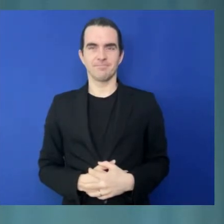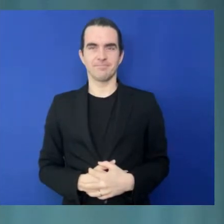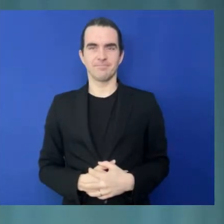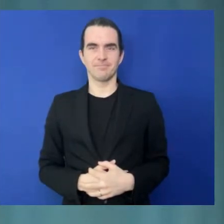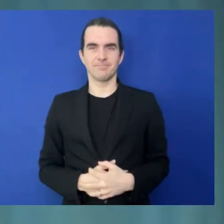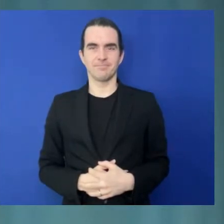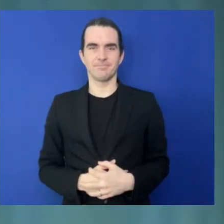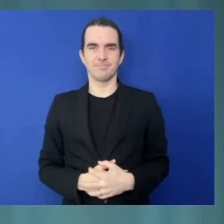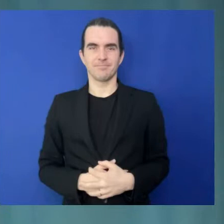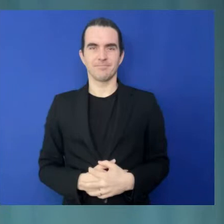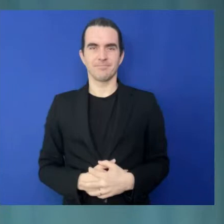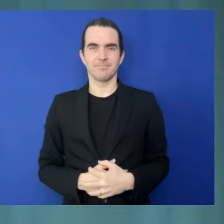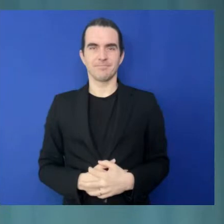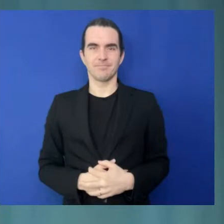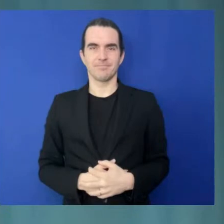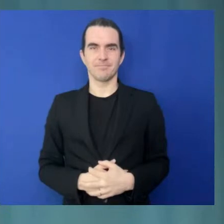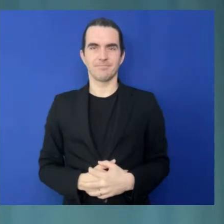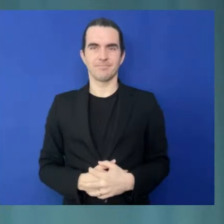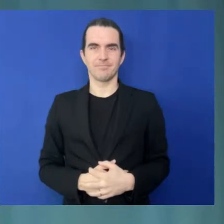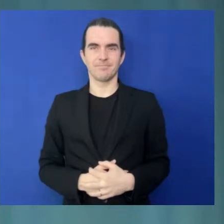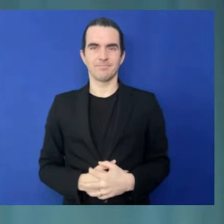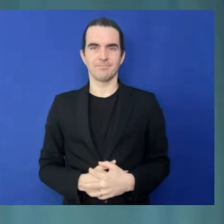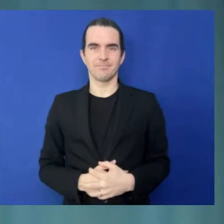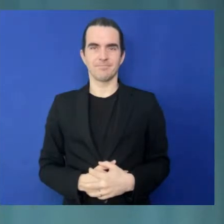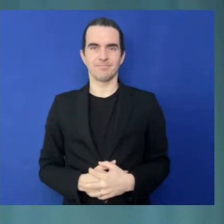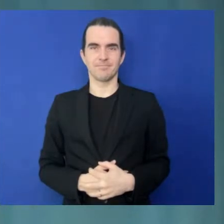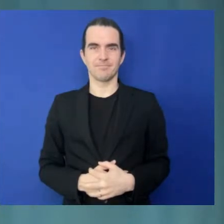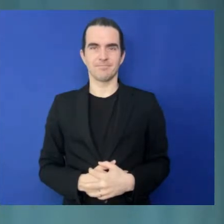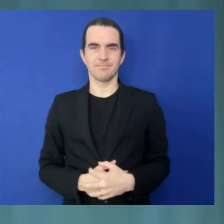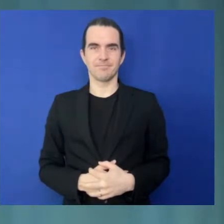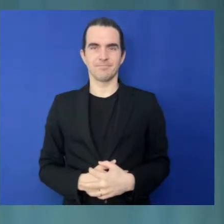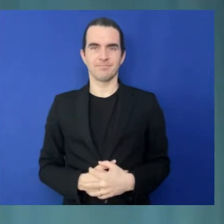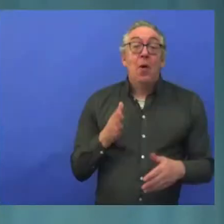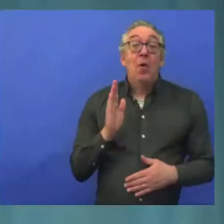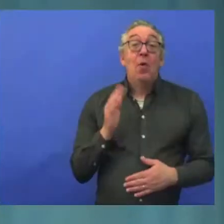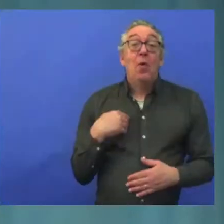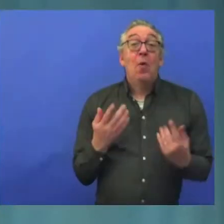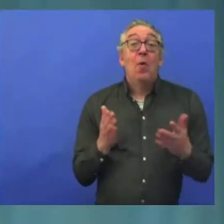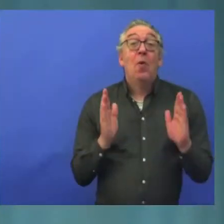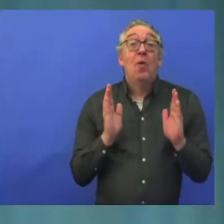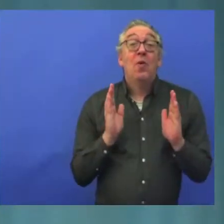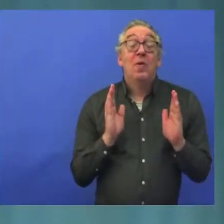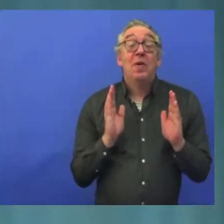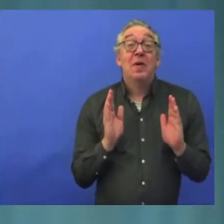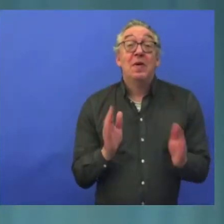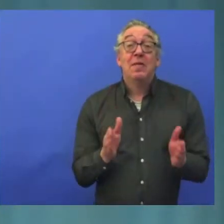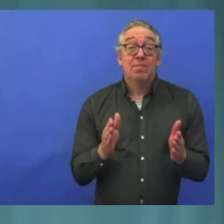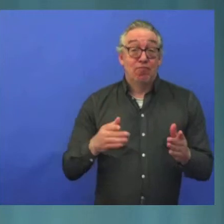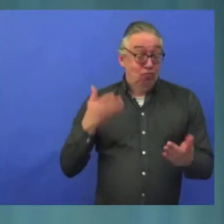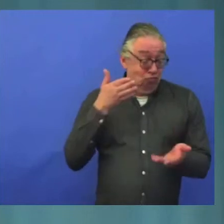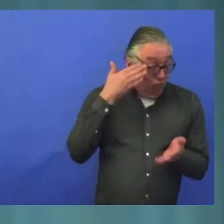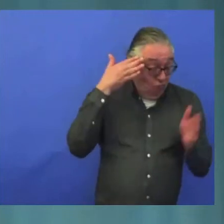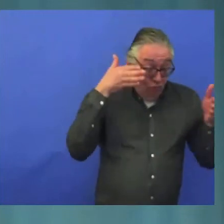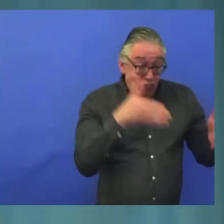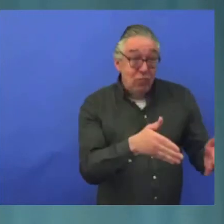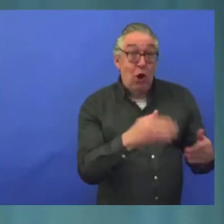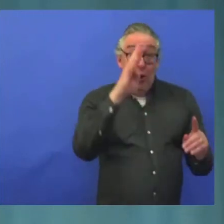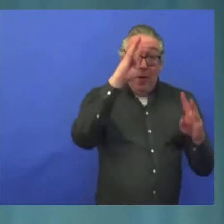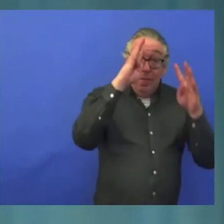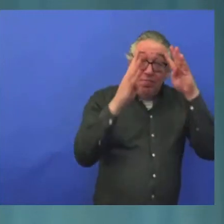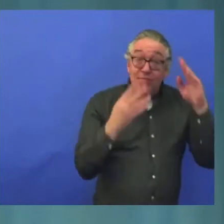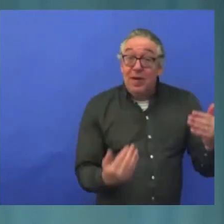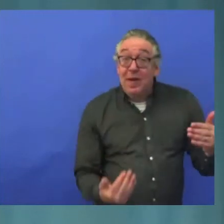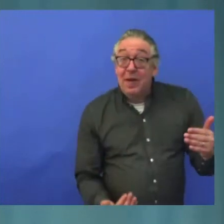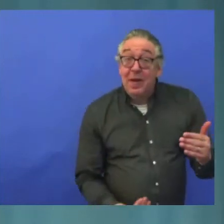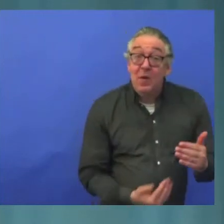We will be featuring different tracks covering innovations and insights from the public